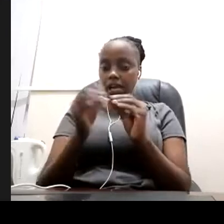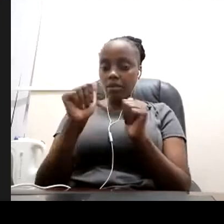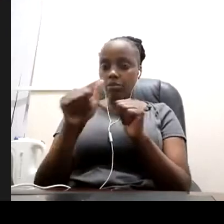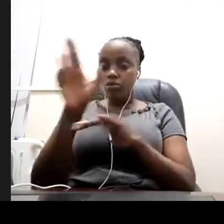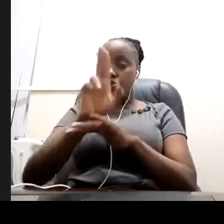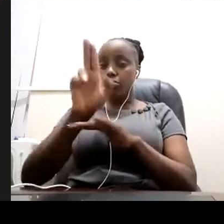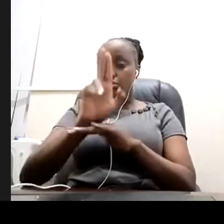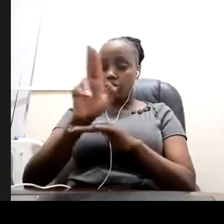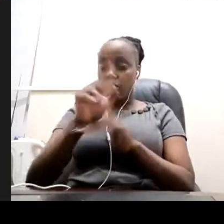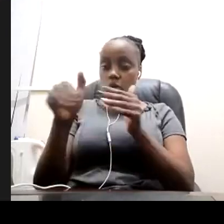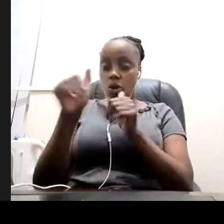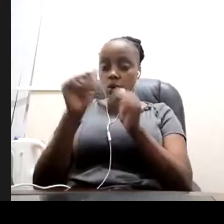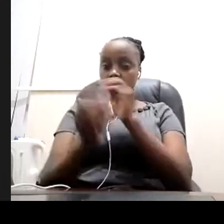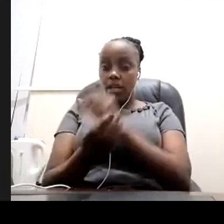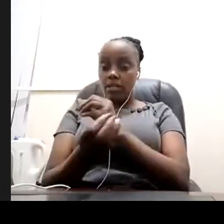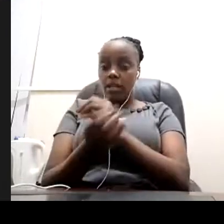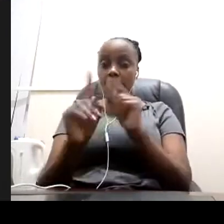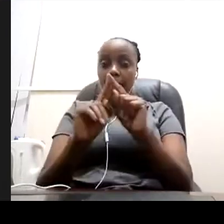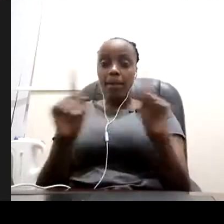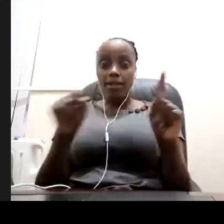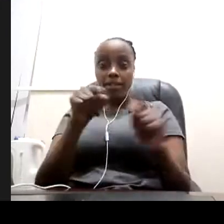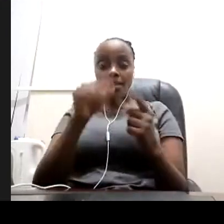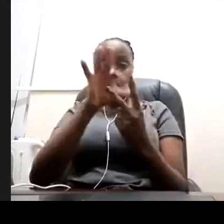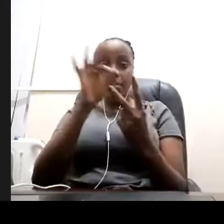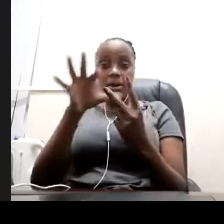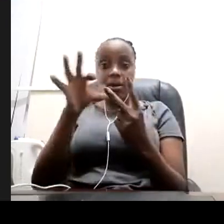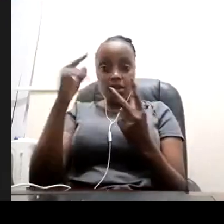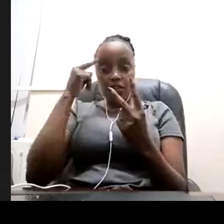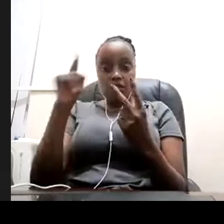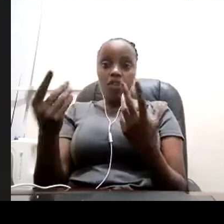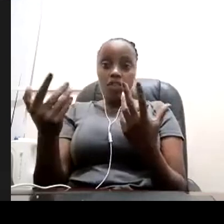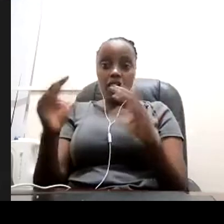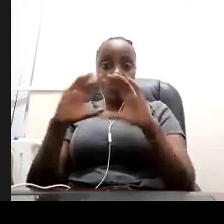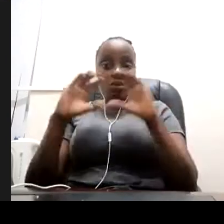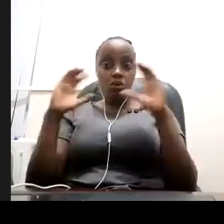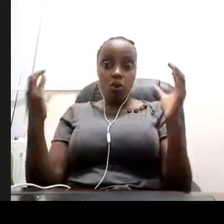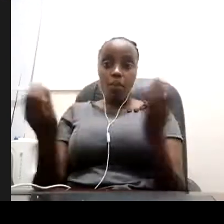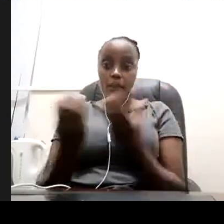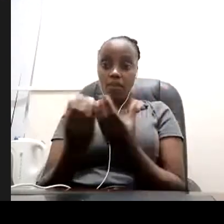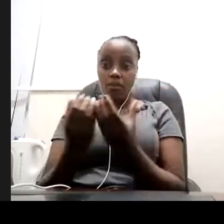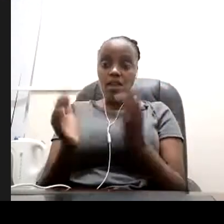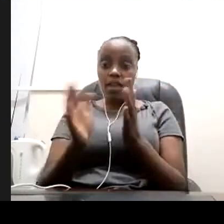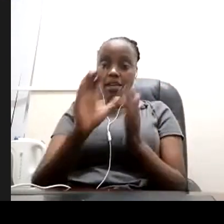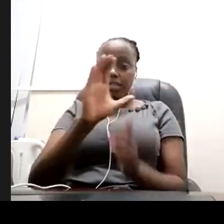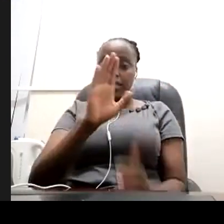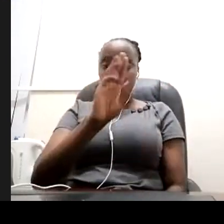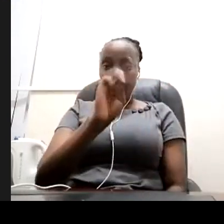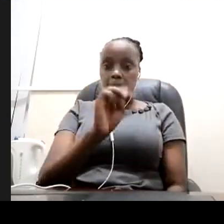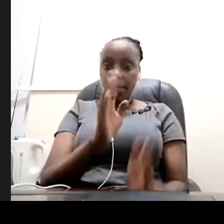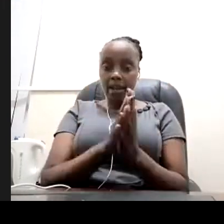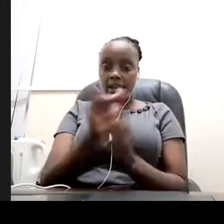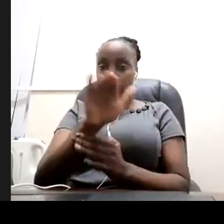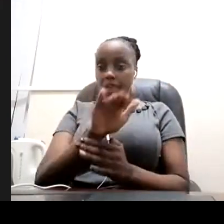ways I've described, but it is a definite priority for CBM Global and an area to definitely